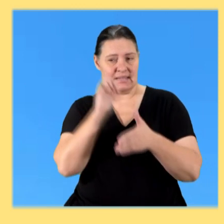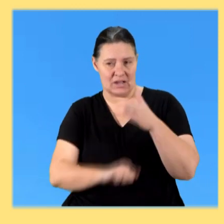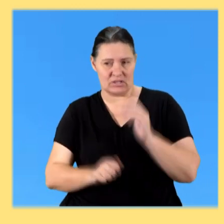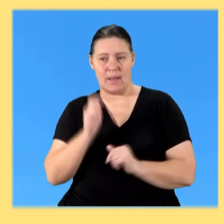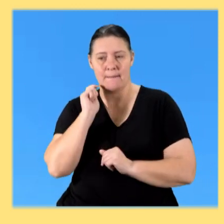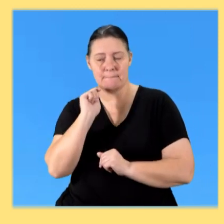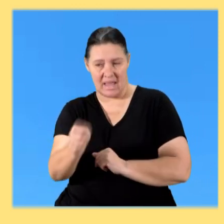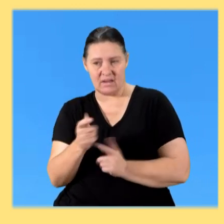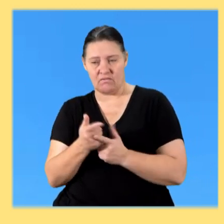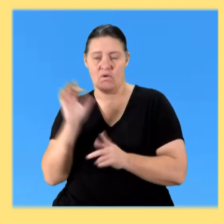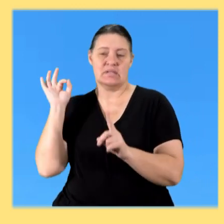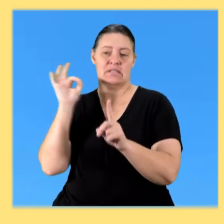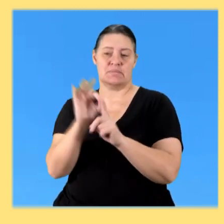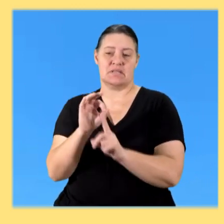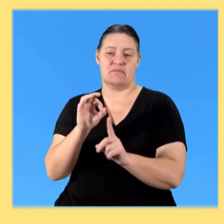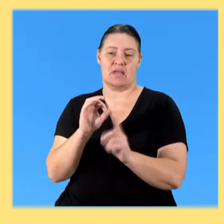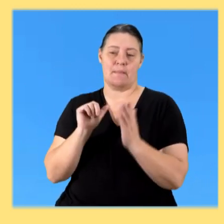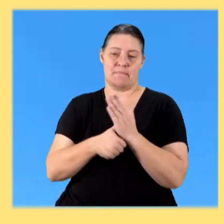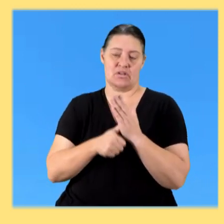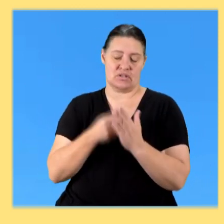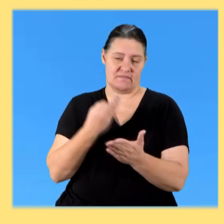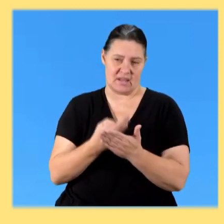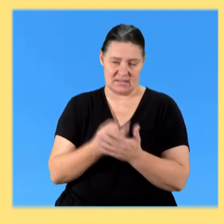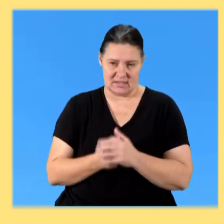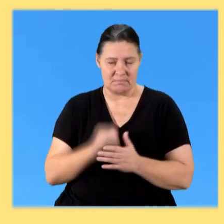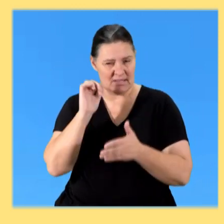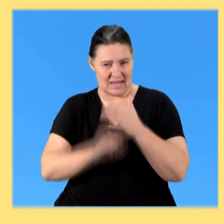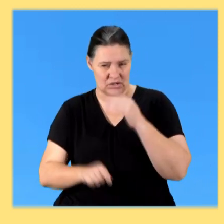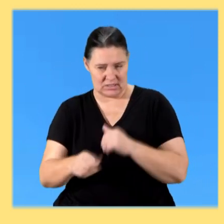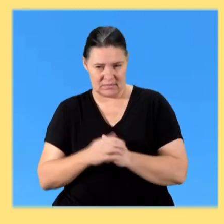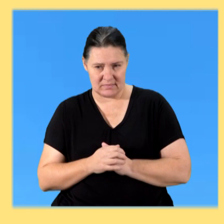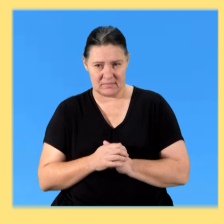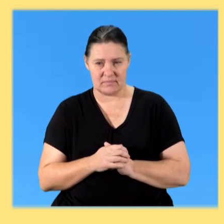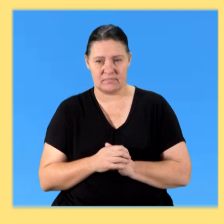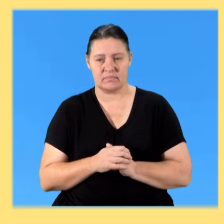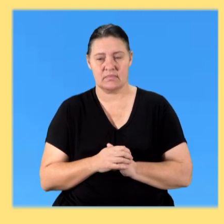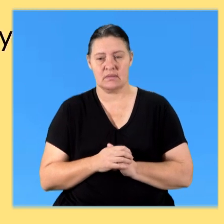is a deduction that is paid over to a specific pension fund, a deduction.